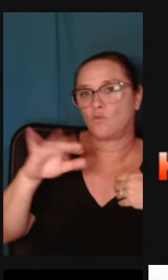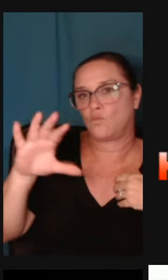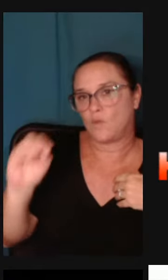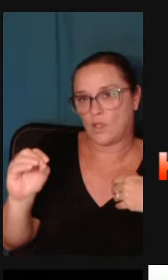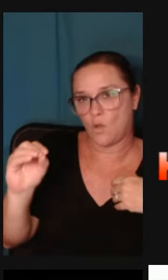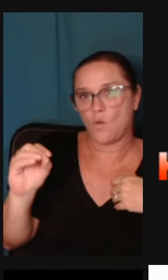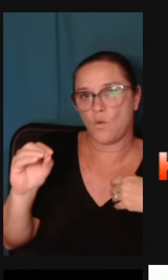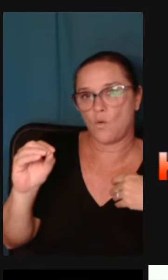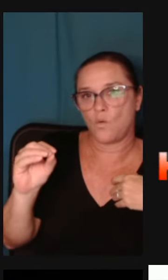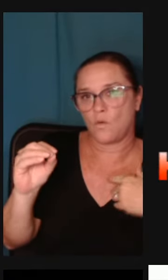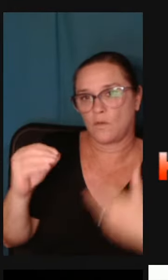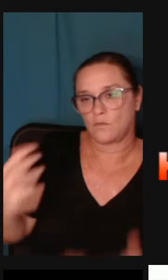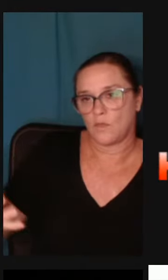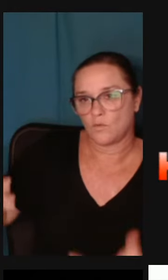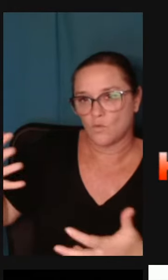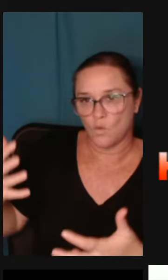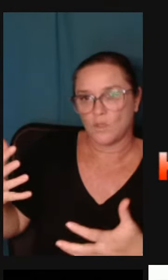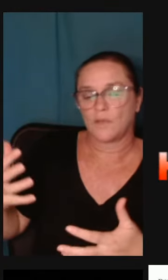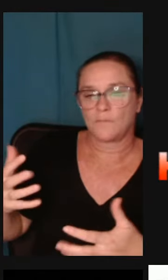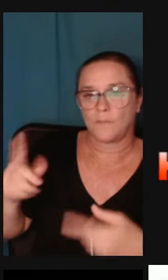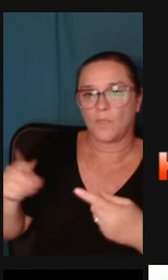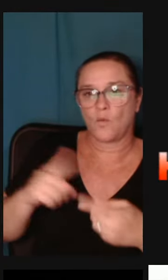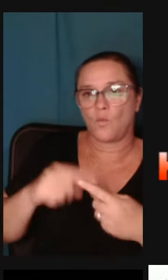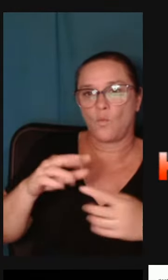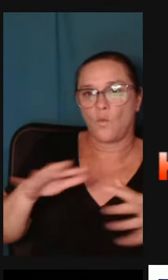was holding instead once the wave receded.